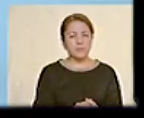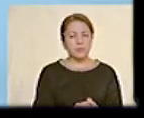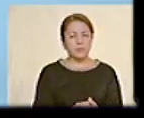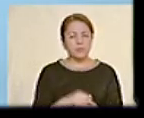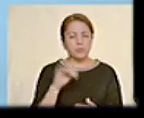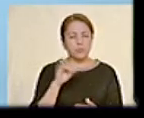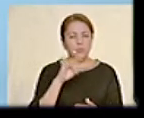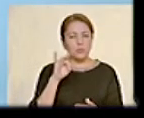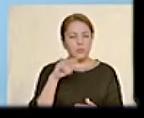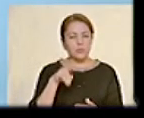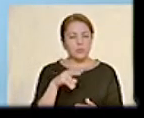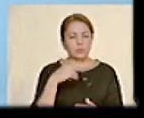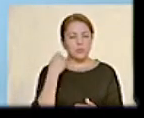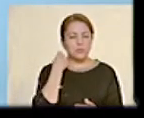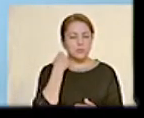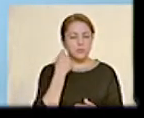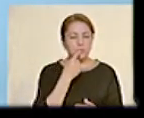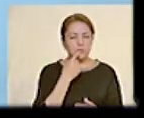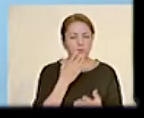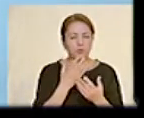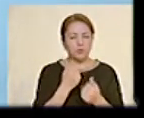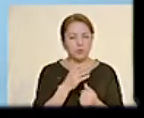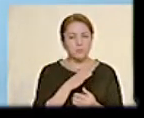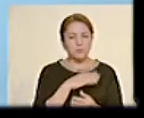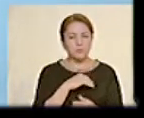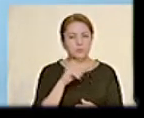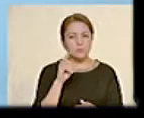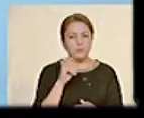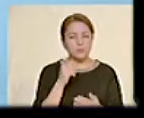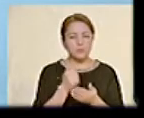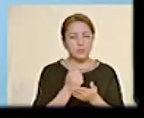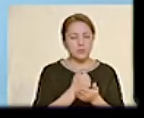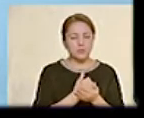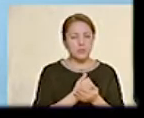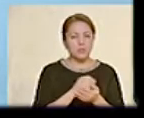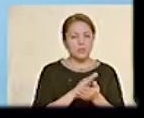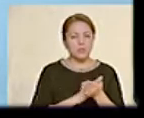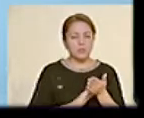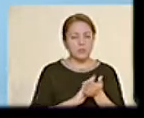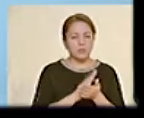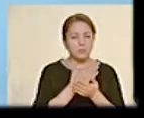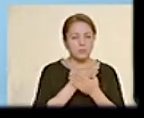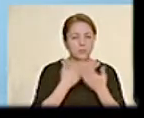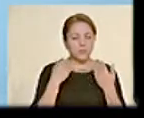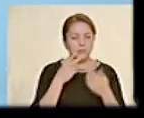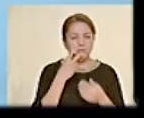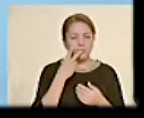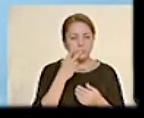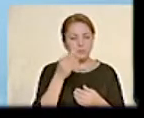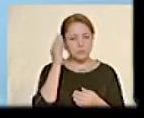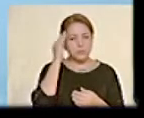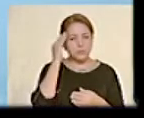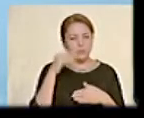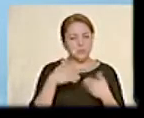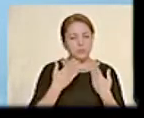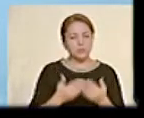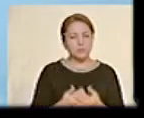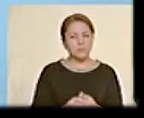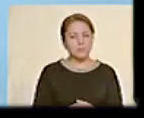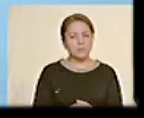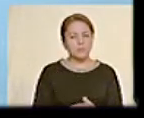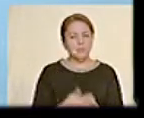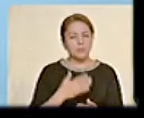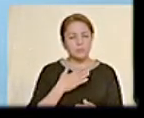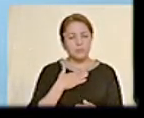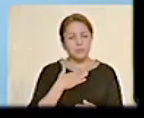URL ingliz tilidan olingan bo'lib, zaxiraning takrorlanmas ko'rsatkichi ma'nosini anglatadi.